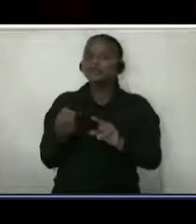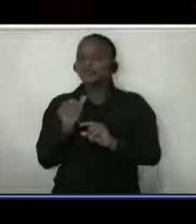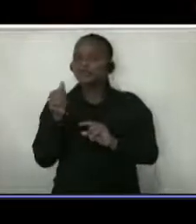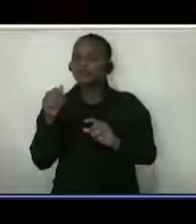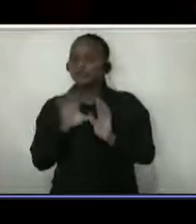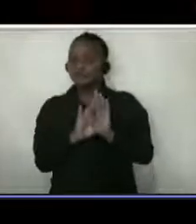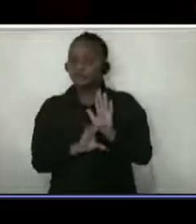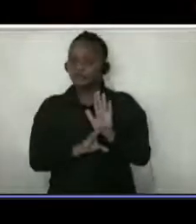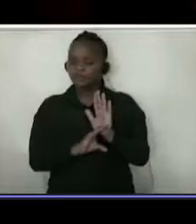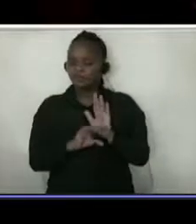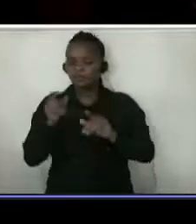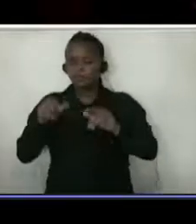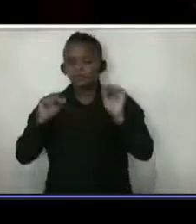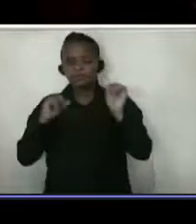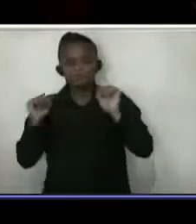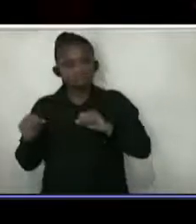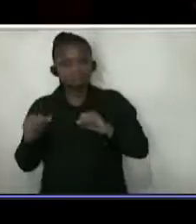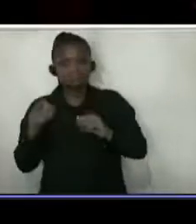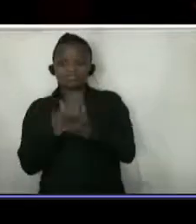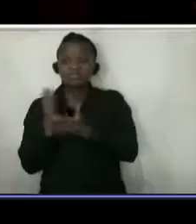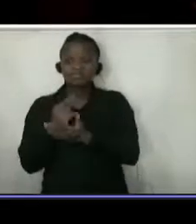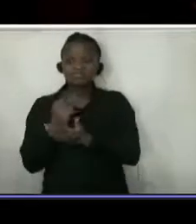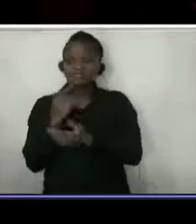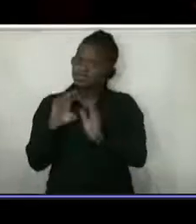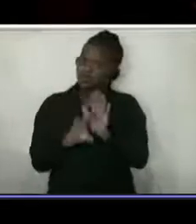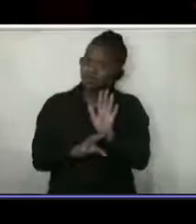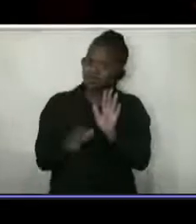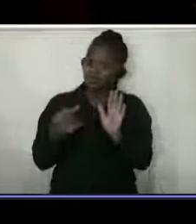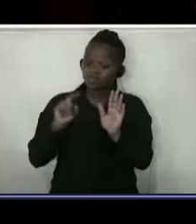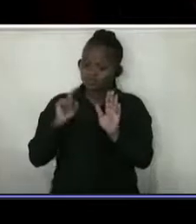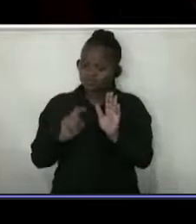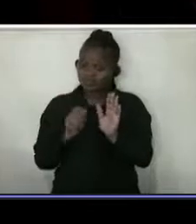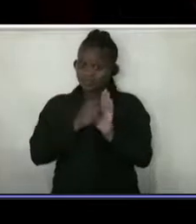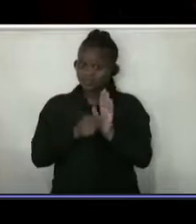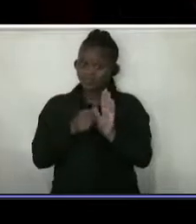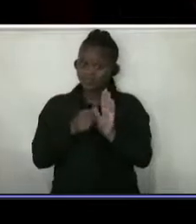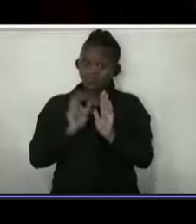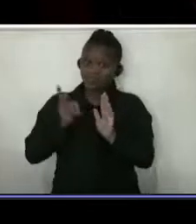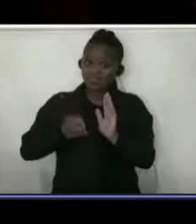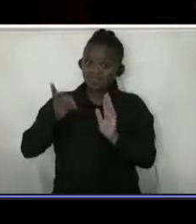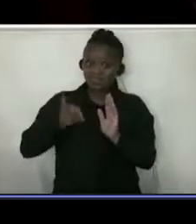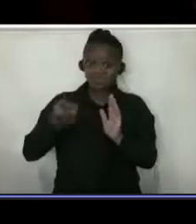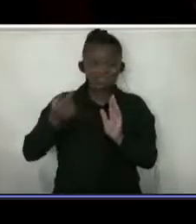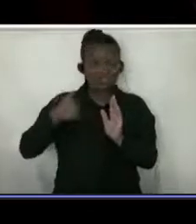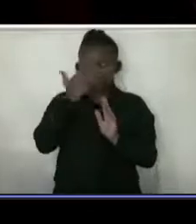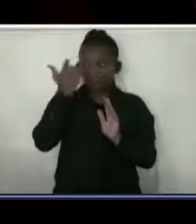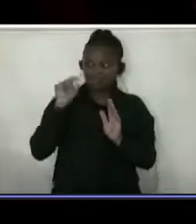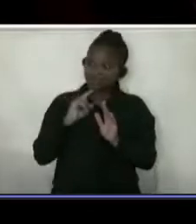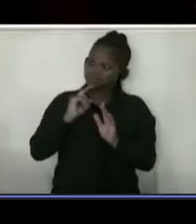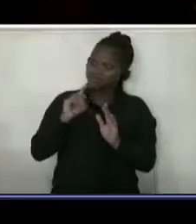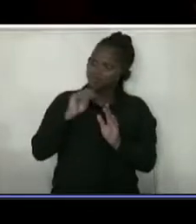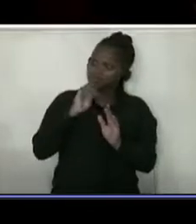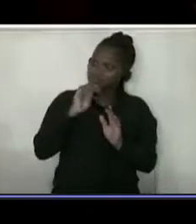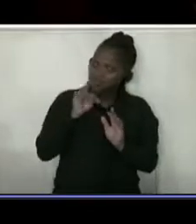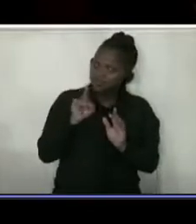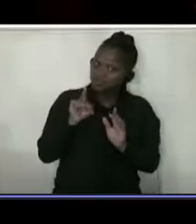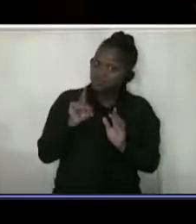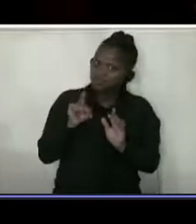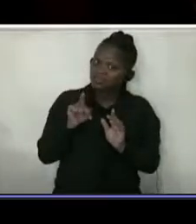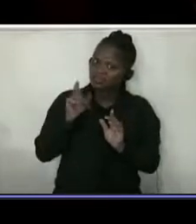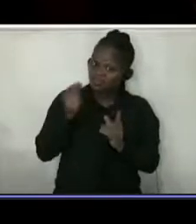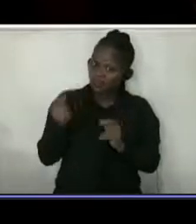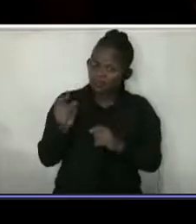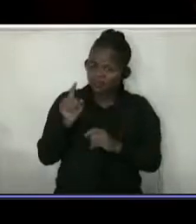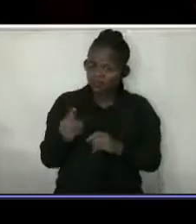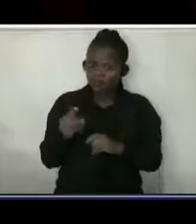to rewrite the constitution, I'm not sure he meant it because it was while he was campaigning to keep the top job in the ANC, this House cannot seriously consider